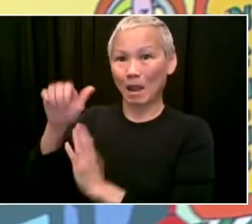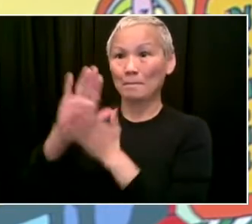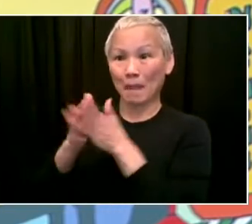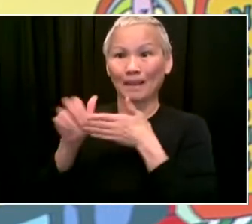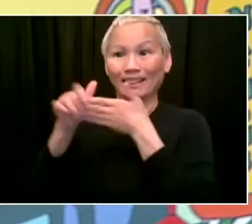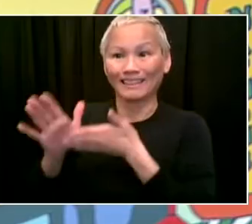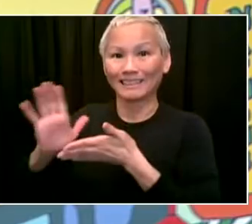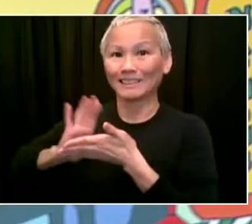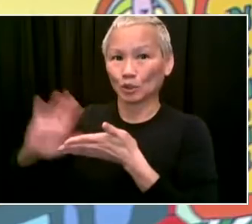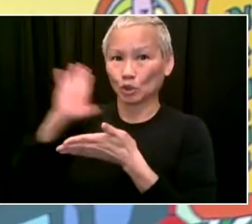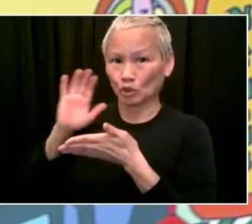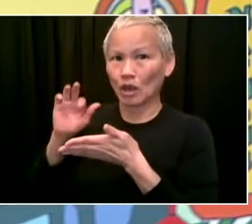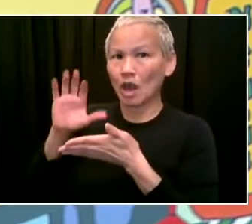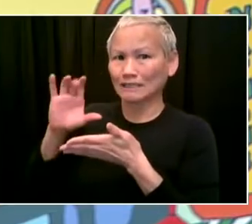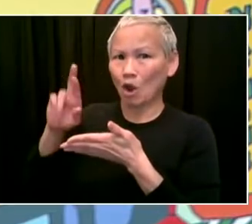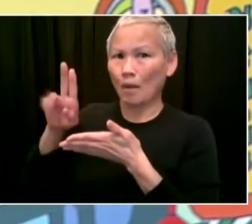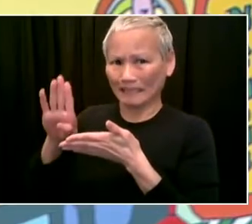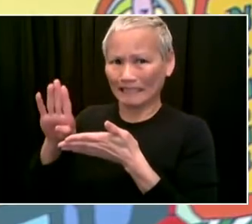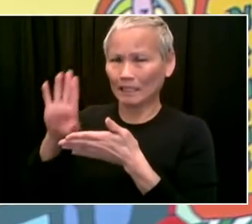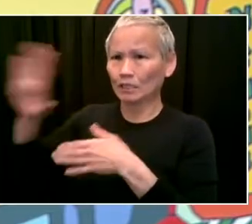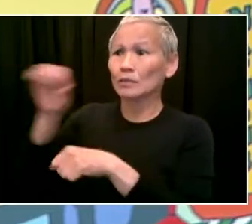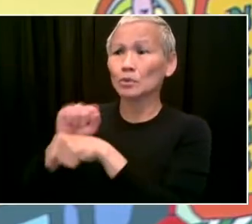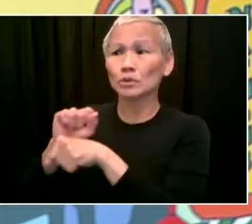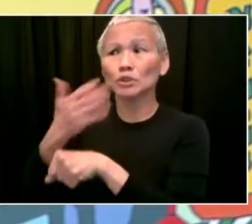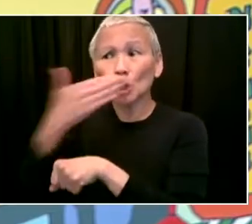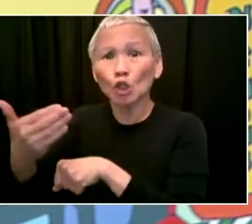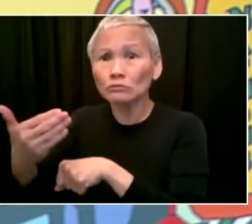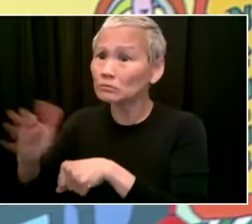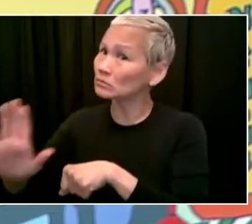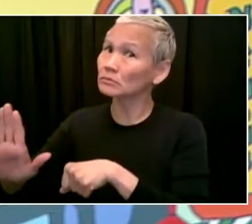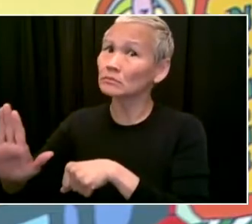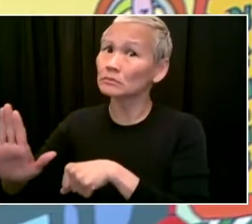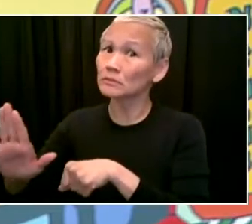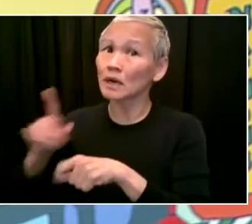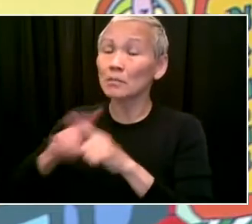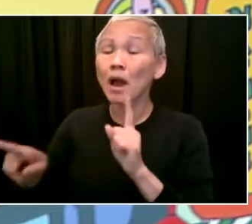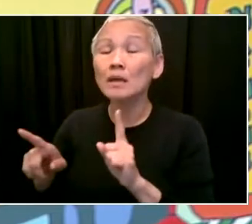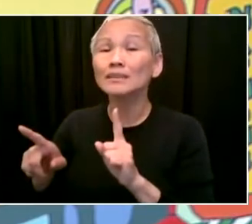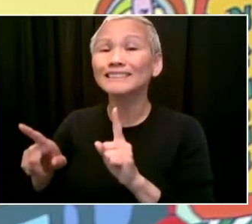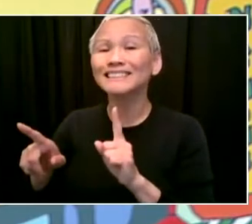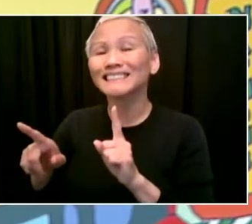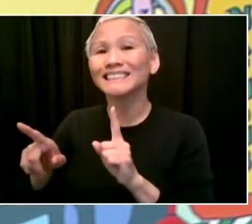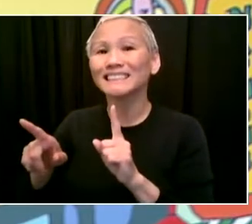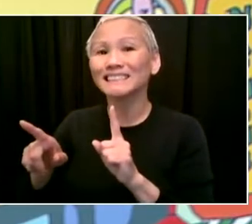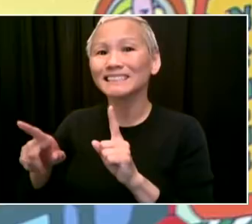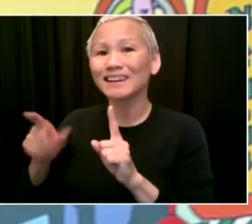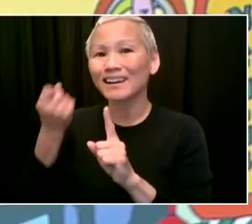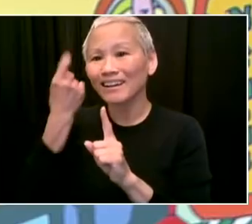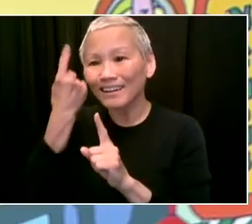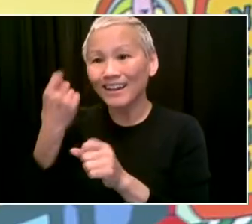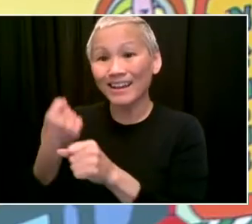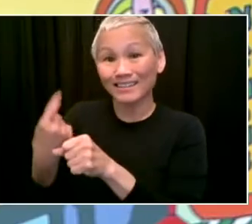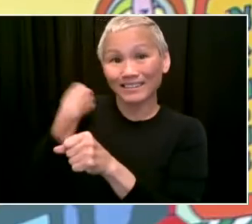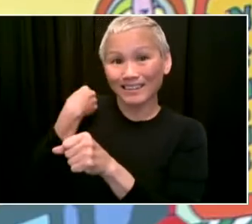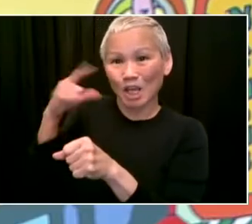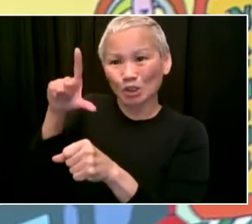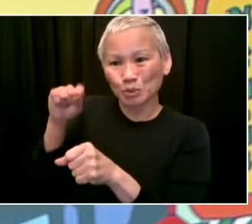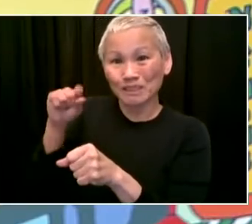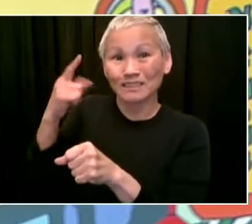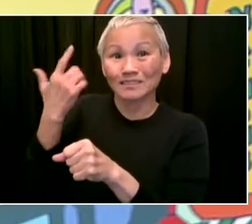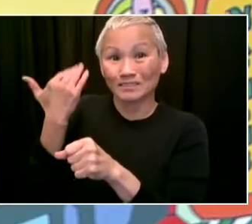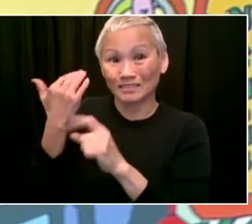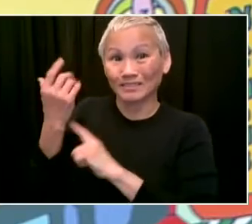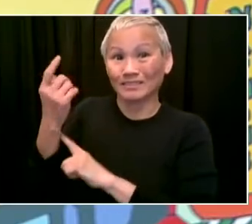the decisions made early on, 2014, 2015, when she and a lot of us were looking at these